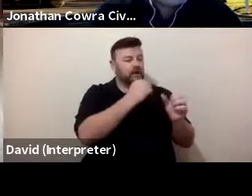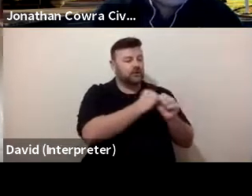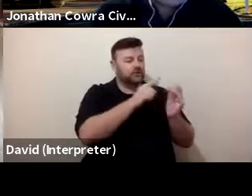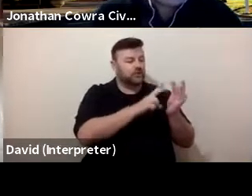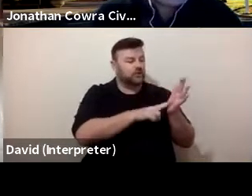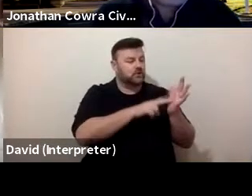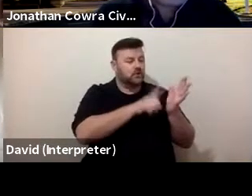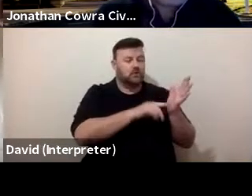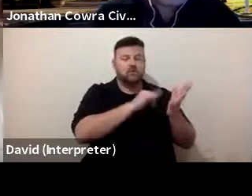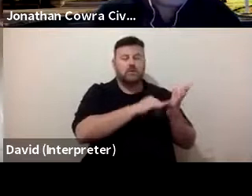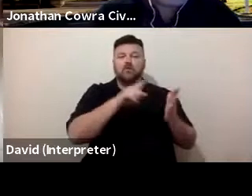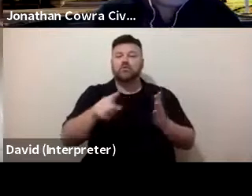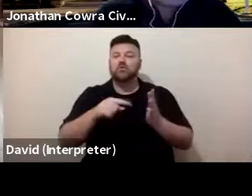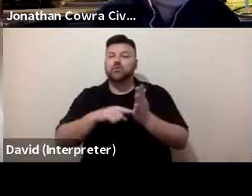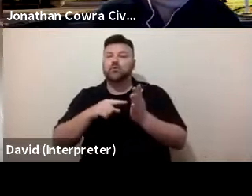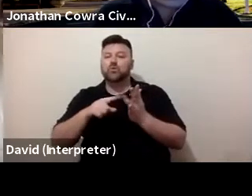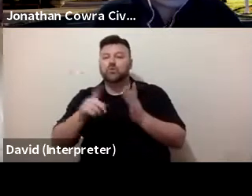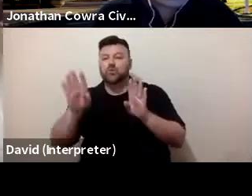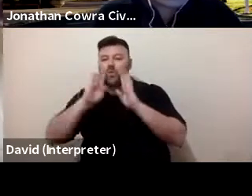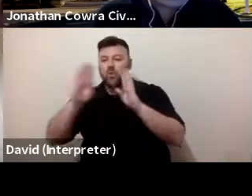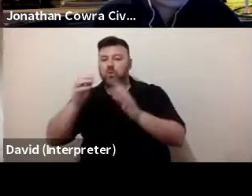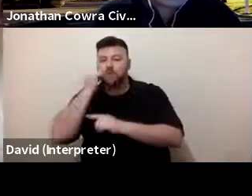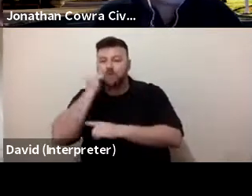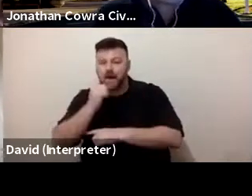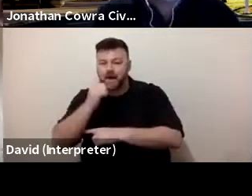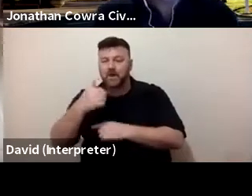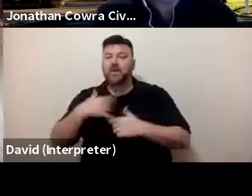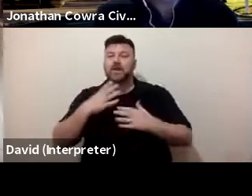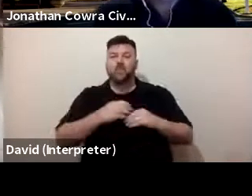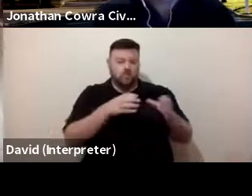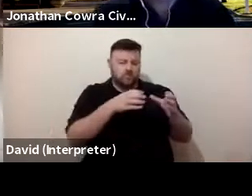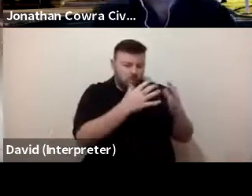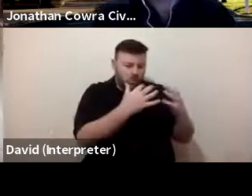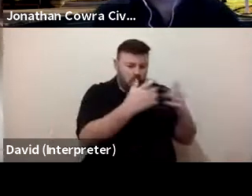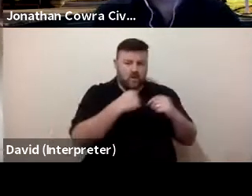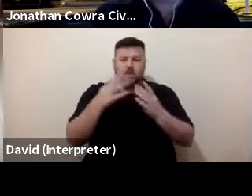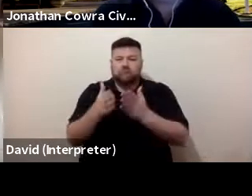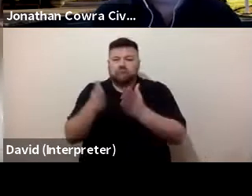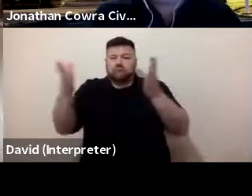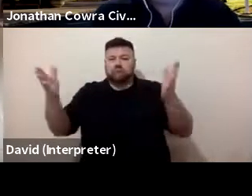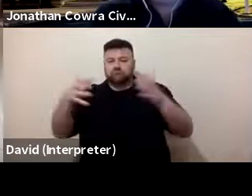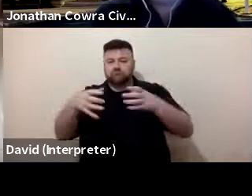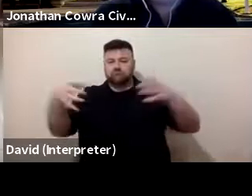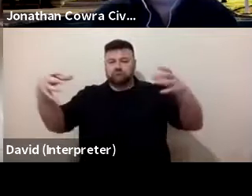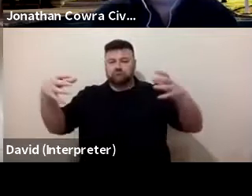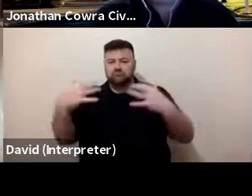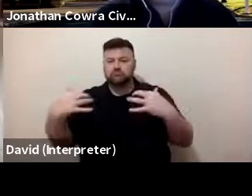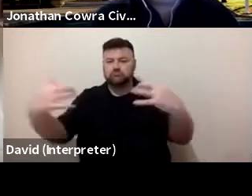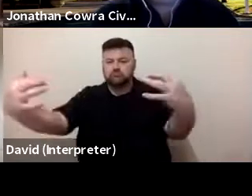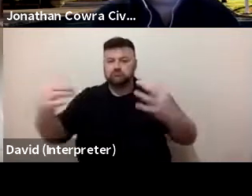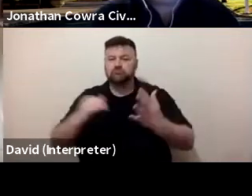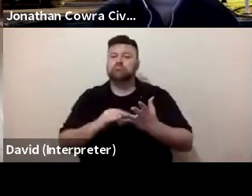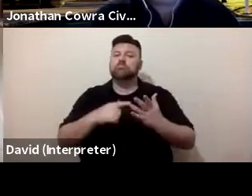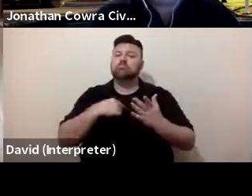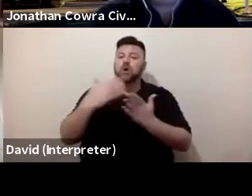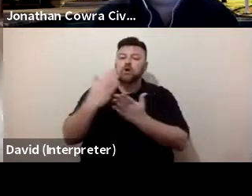increase the scale of that and increase the sort of audience sizes that we could access by sharing